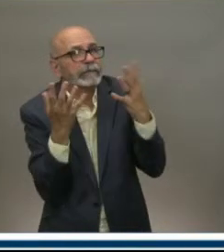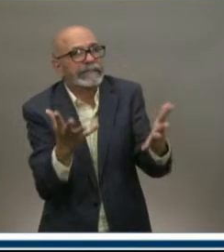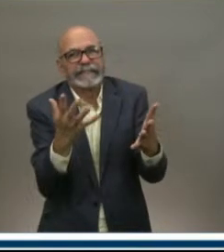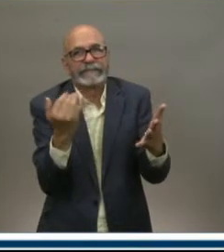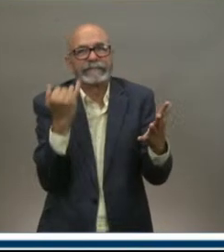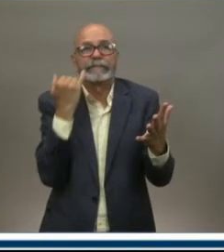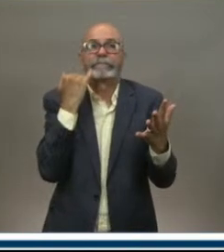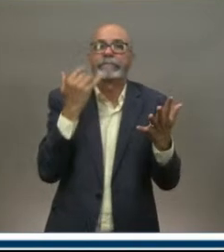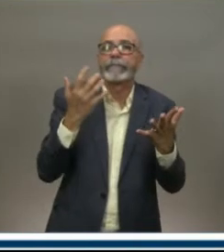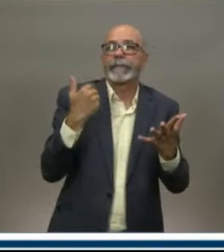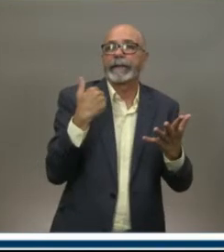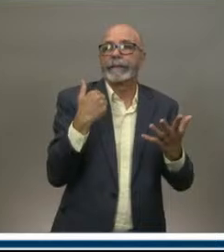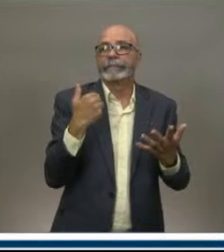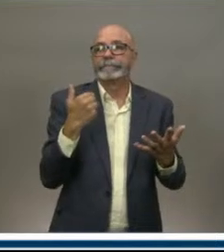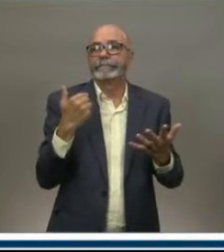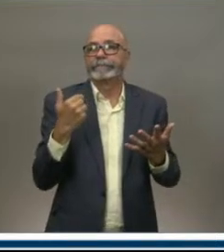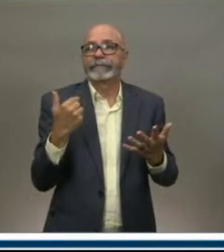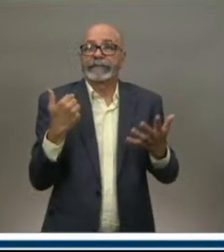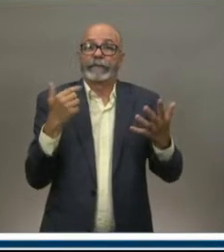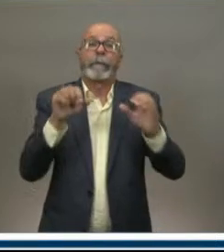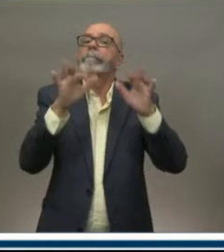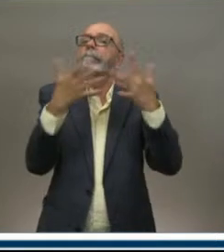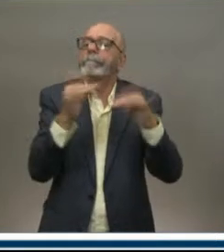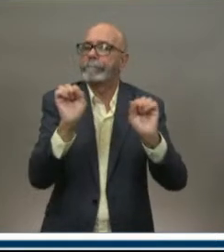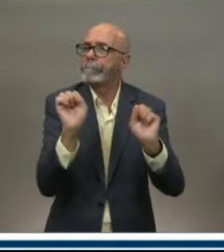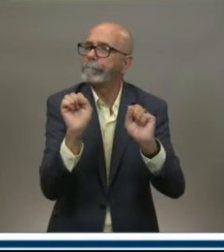move in this area is